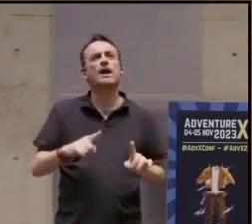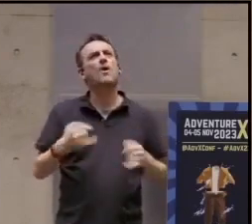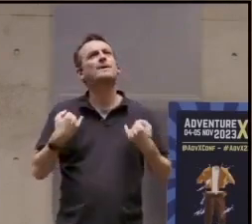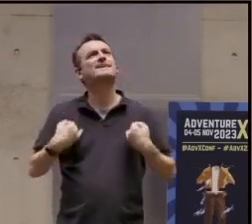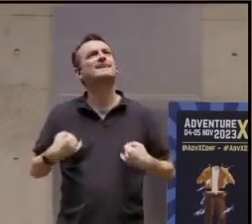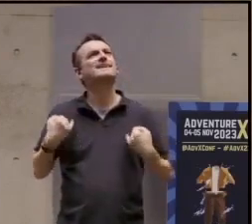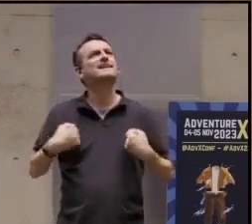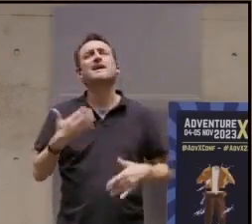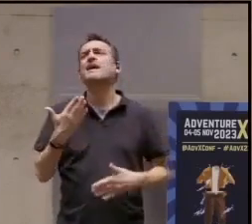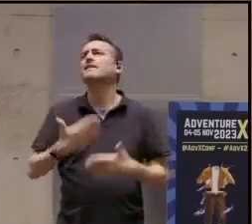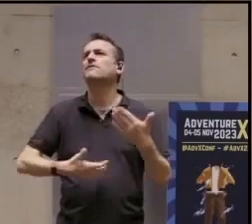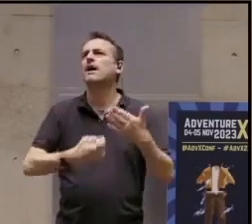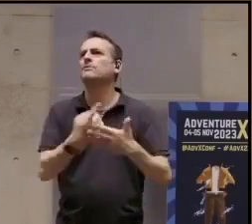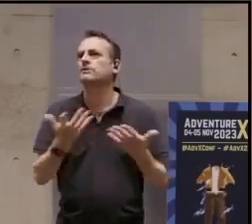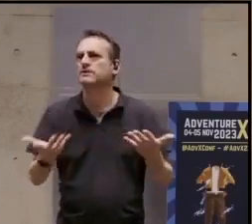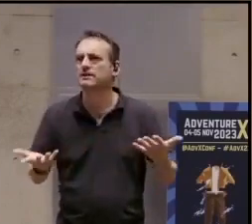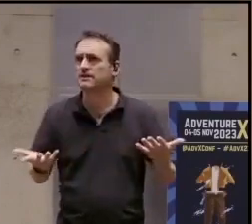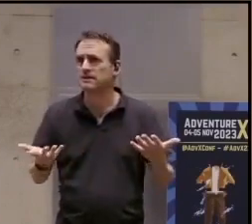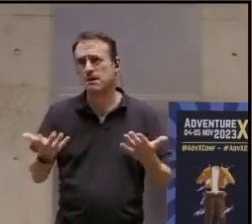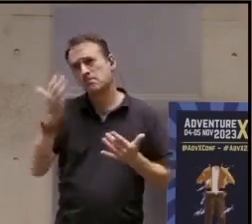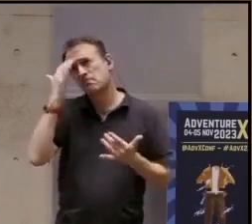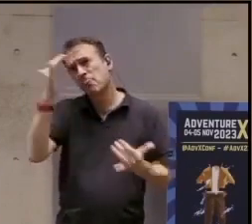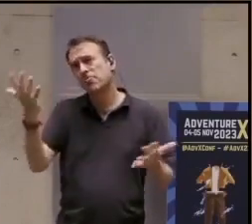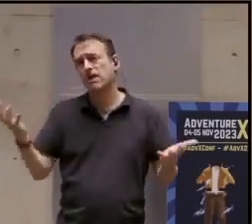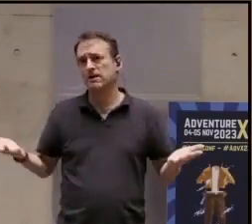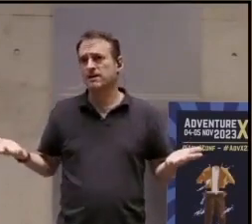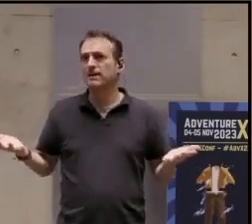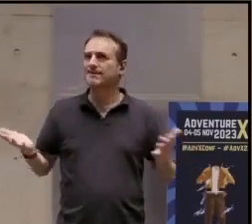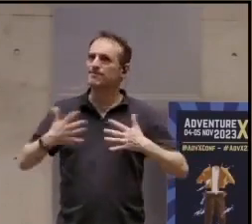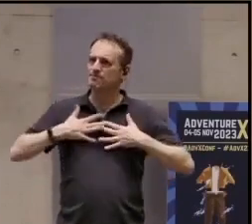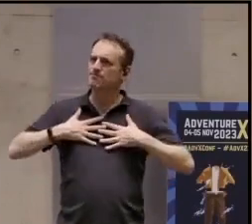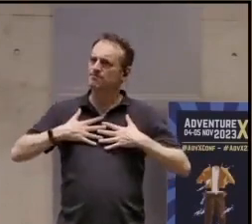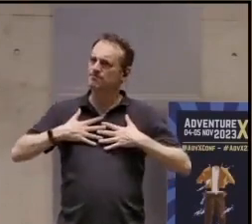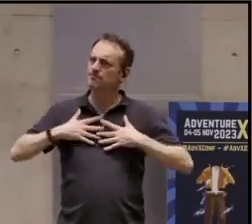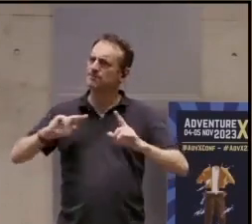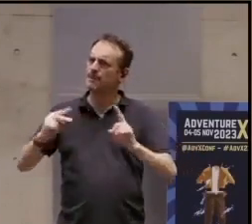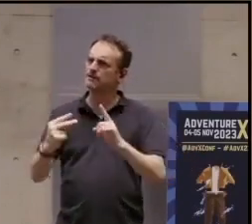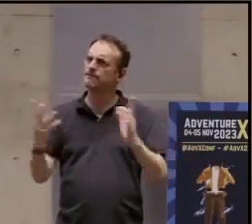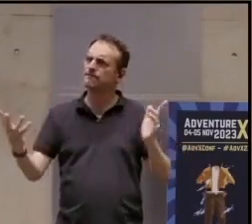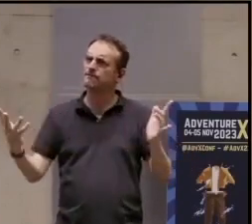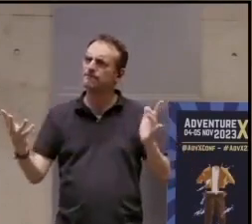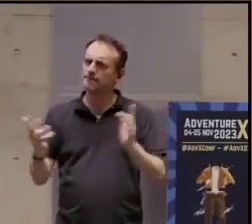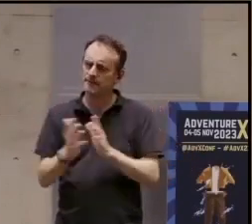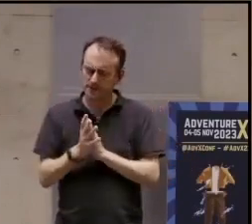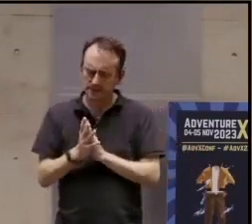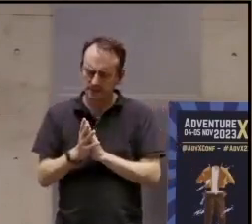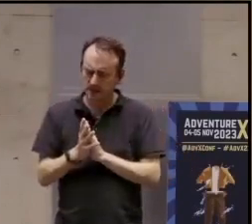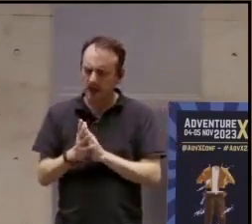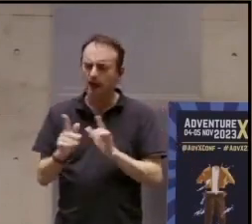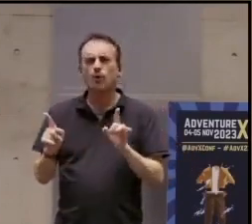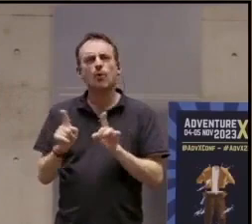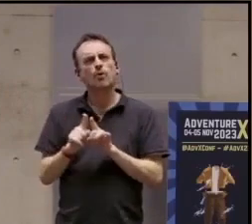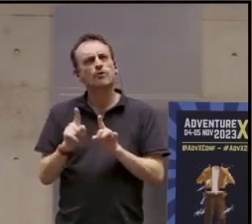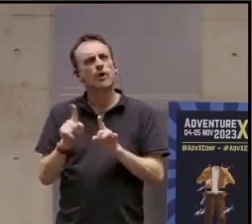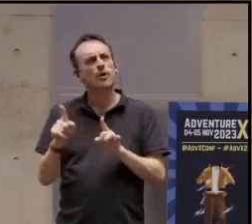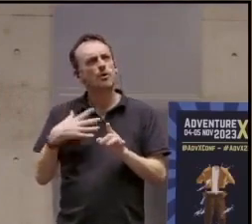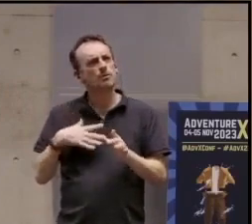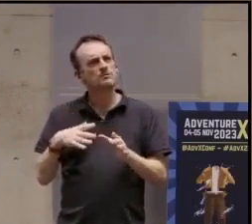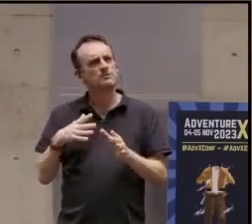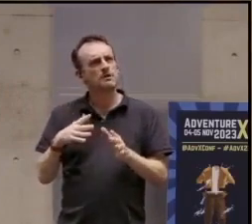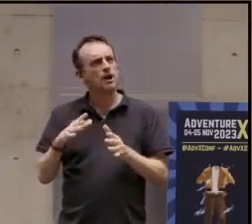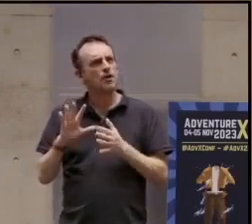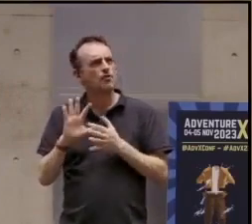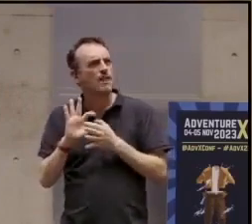So that's my take on it. And in terms of relatability as well, that carries over as well,